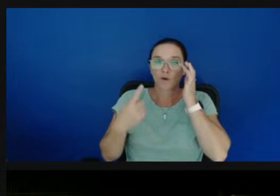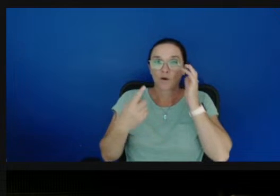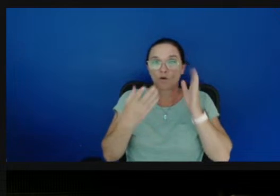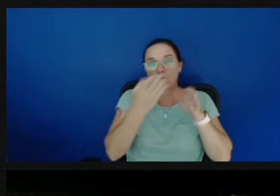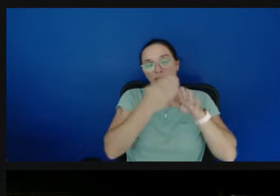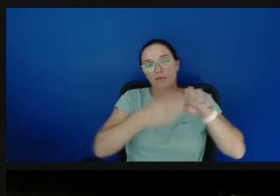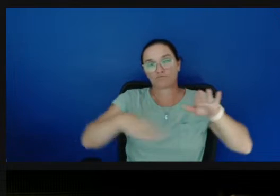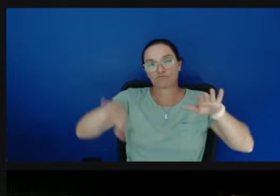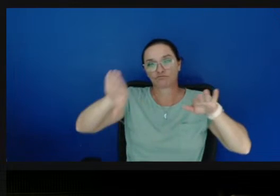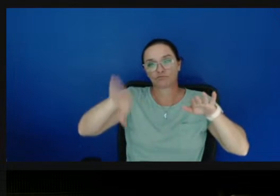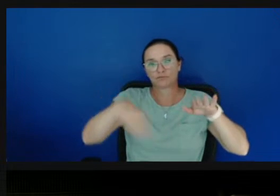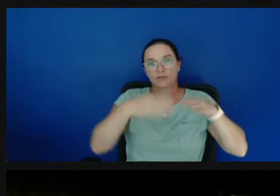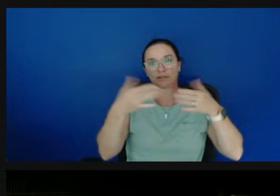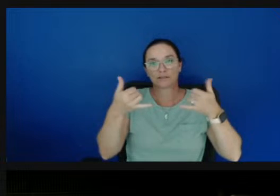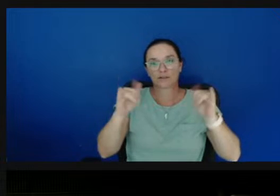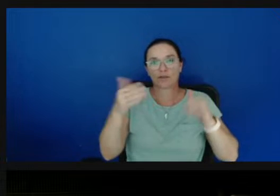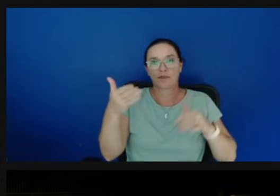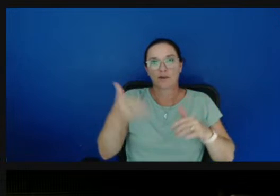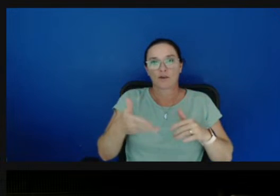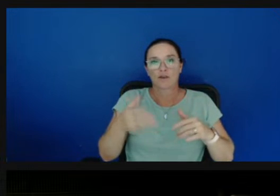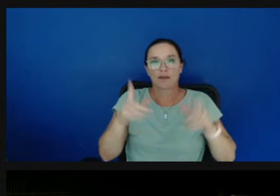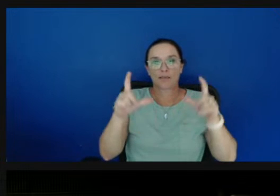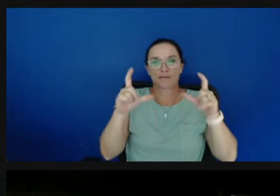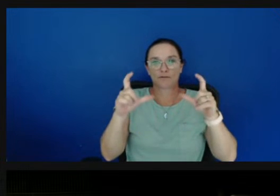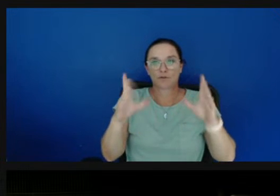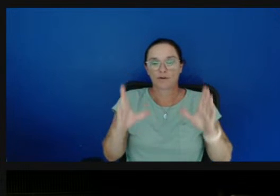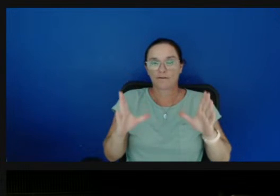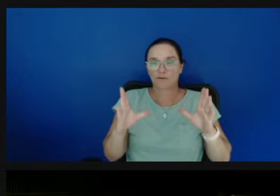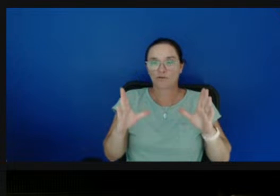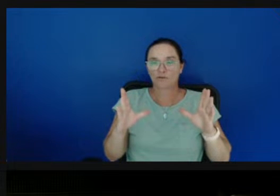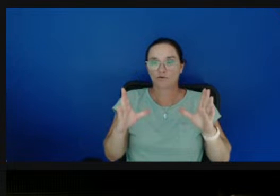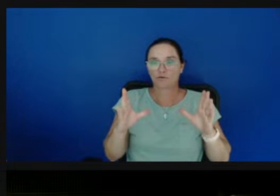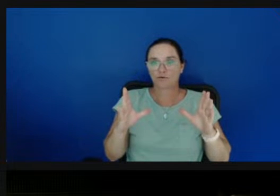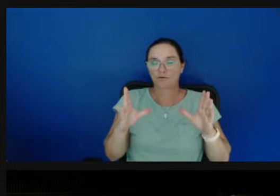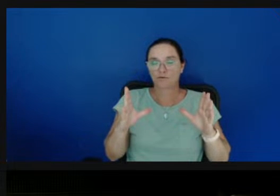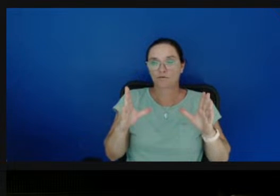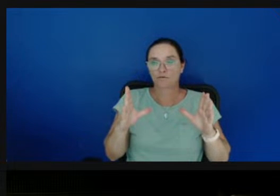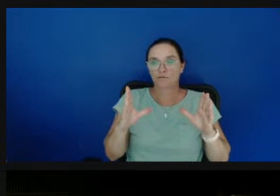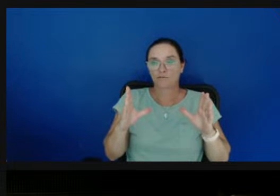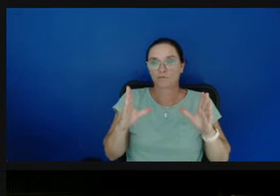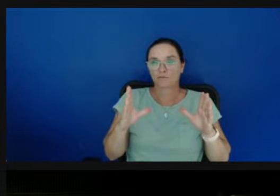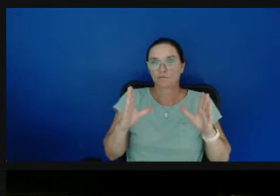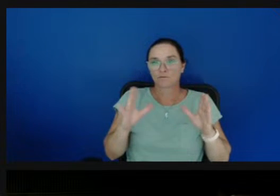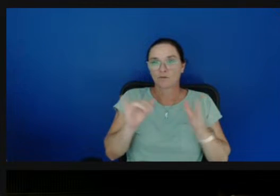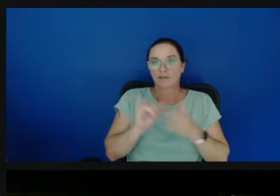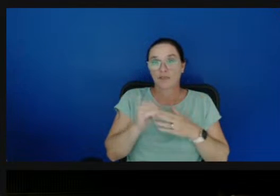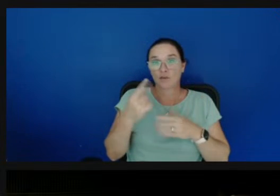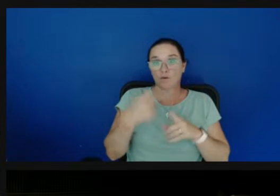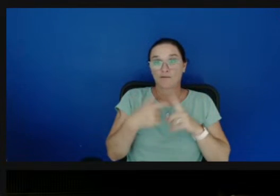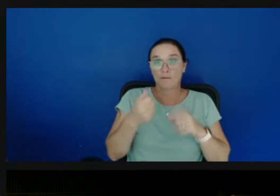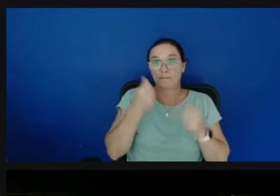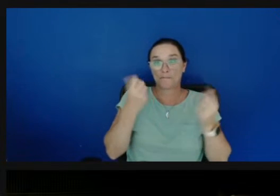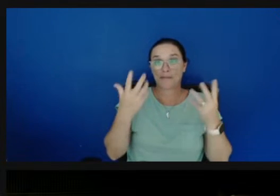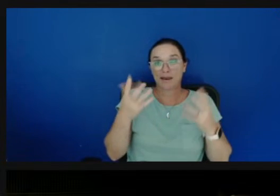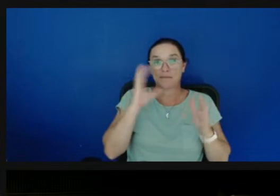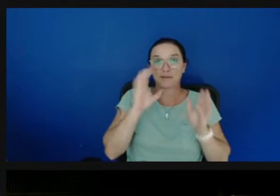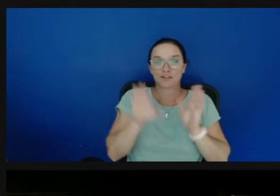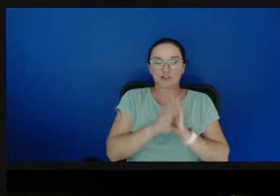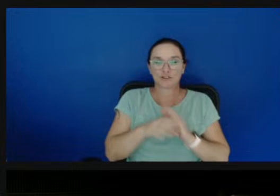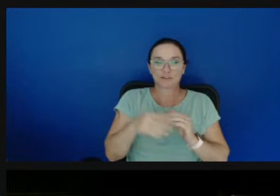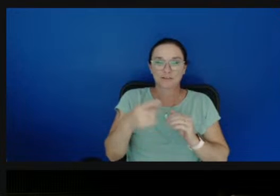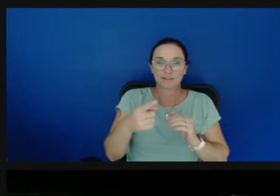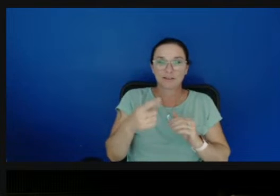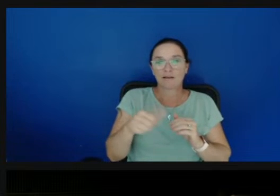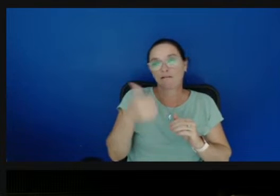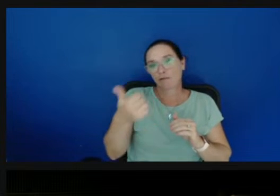exists. And see the photographer, the camera there today. That's one of many pictures of this boulder. That's one famous one. Here's another